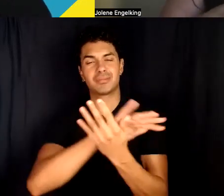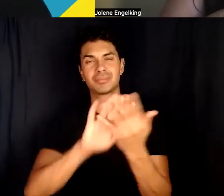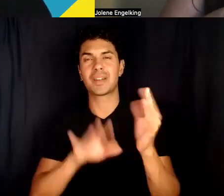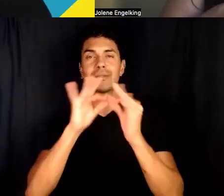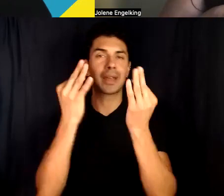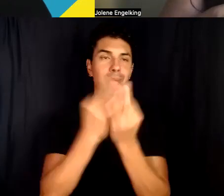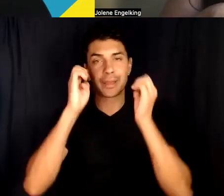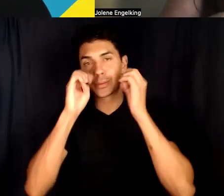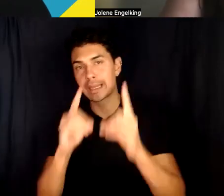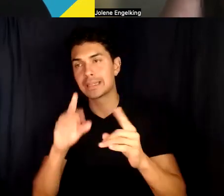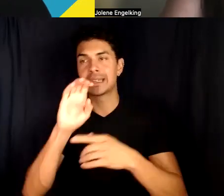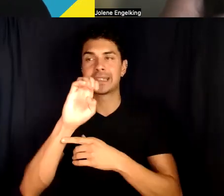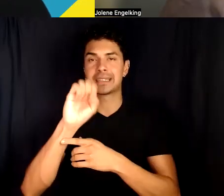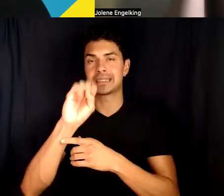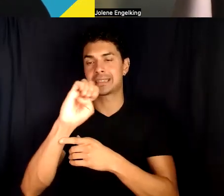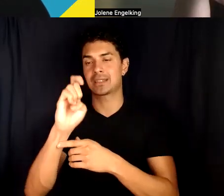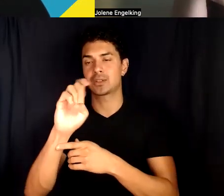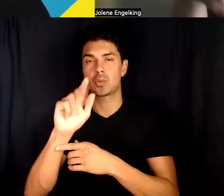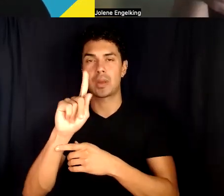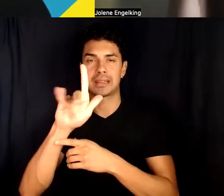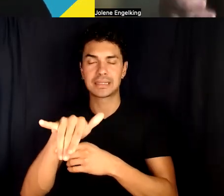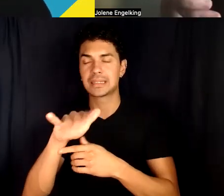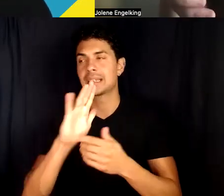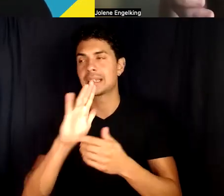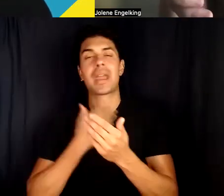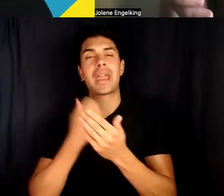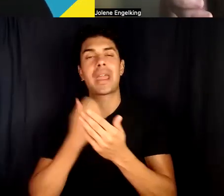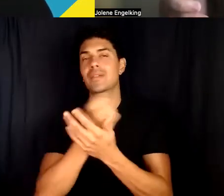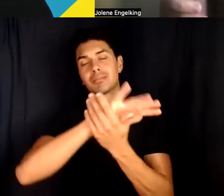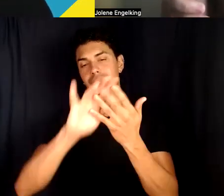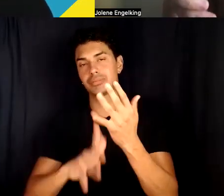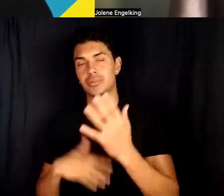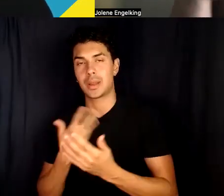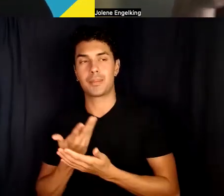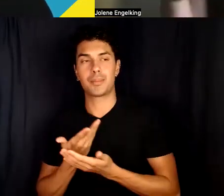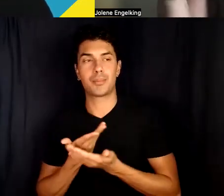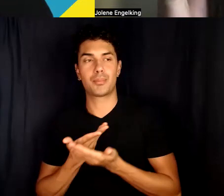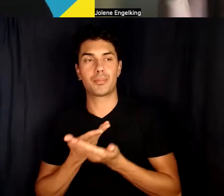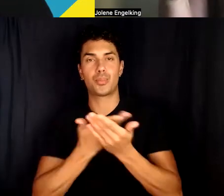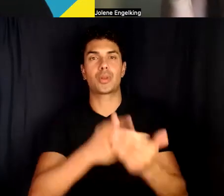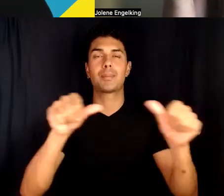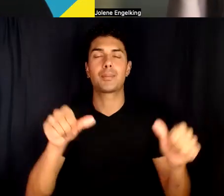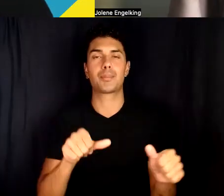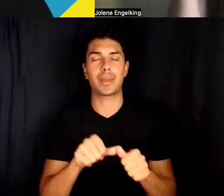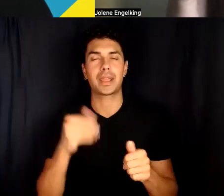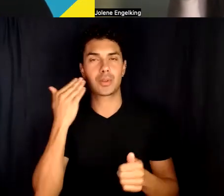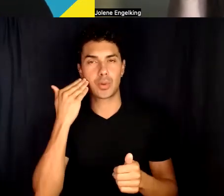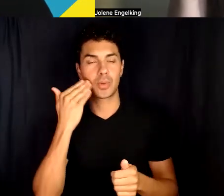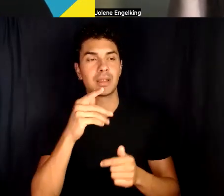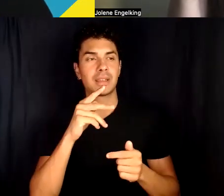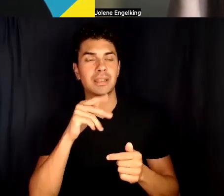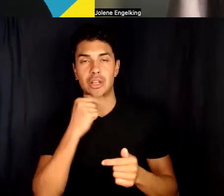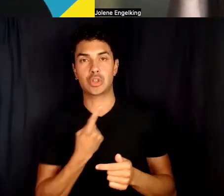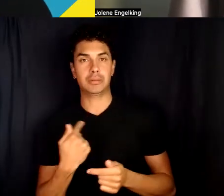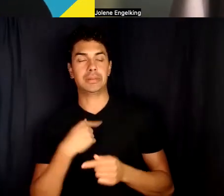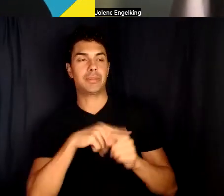education, our everything into who we are. And that's what every survivors you're going to be working with is going to be bringing, right? And let alone adding